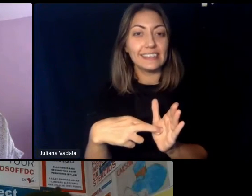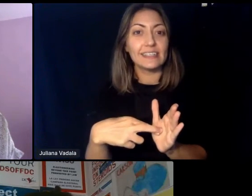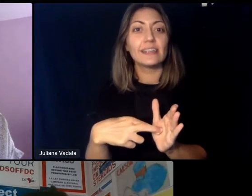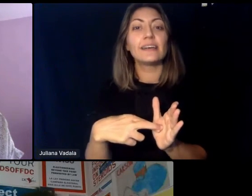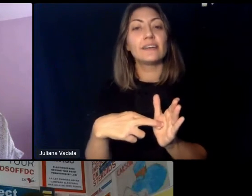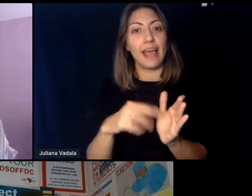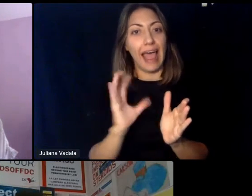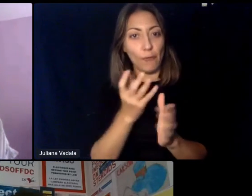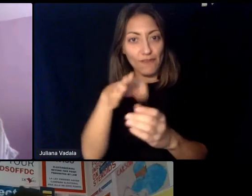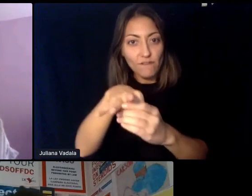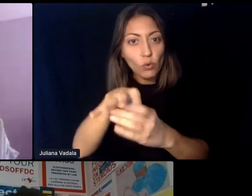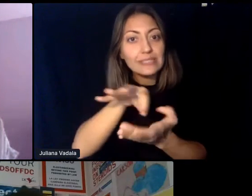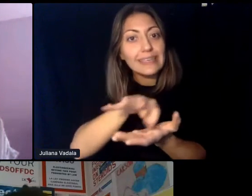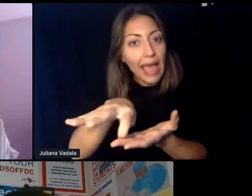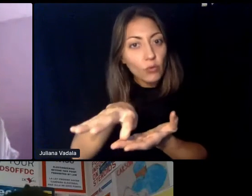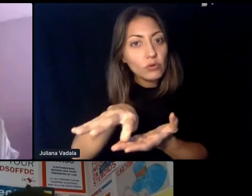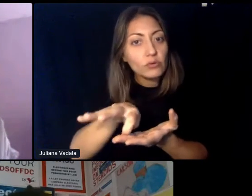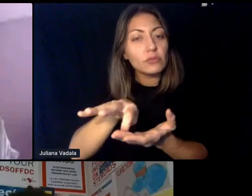a self-care,